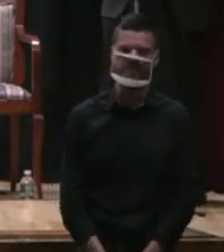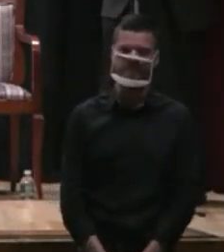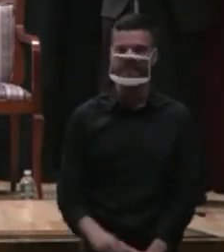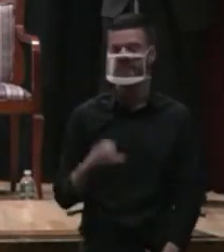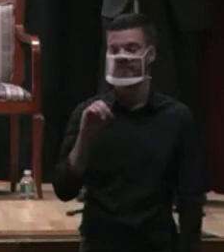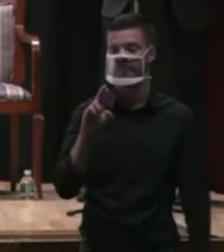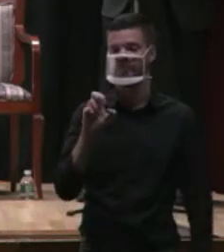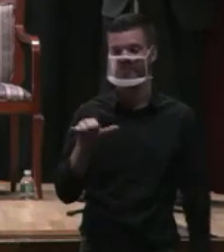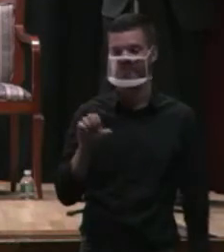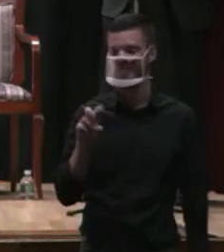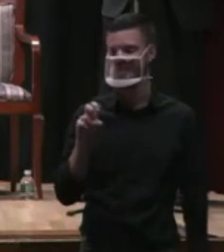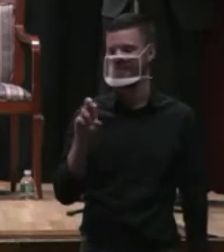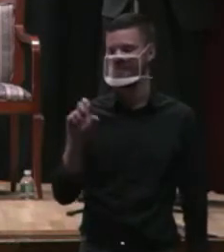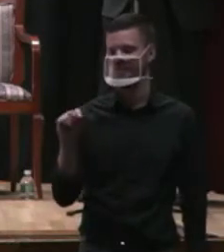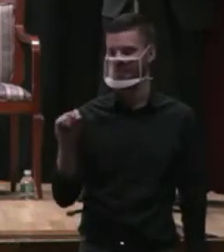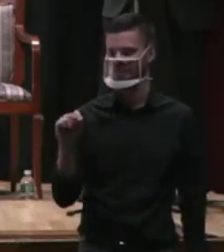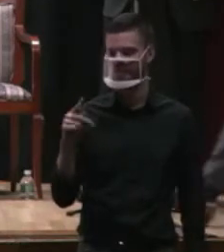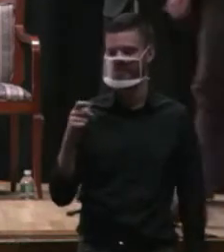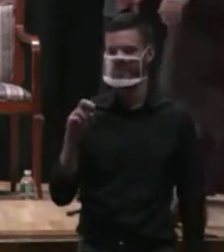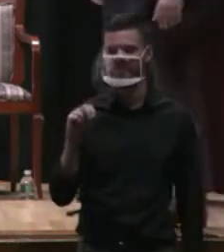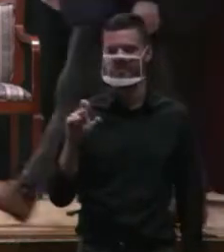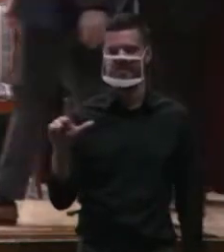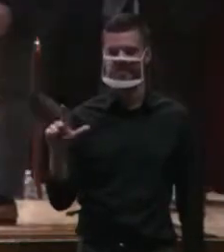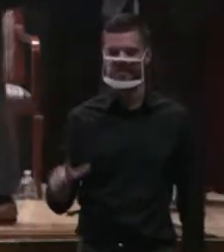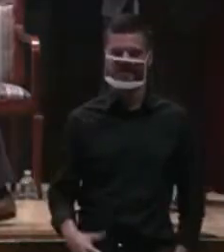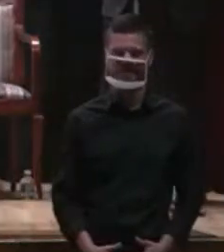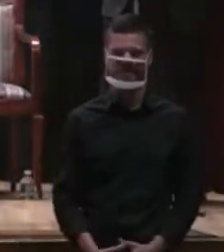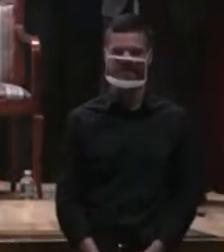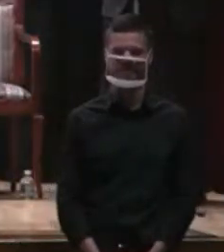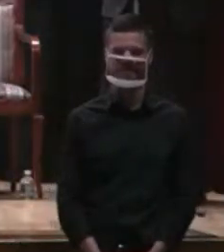Corey Everett Perno.